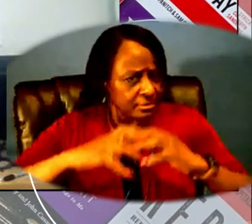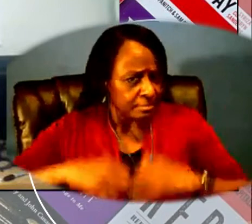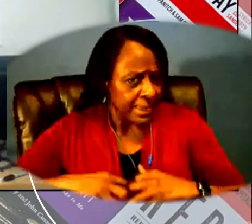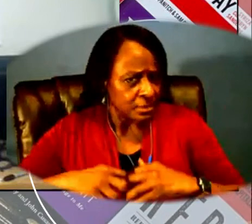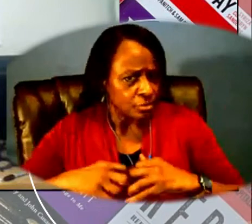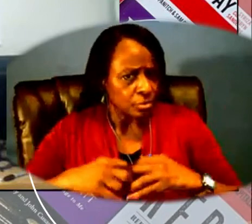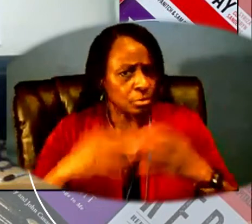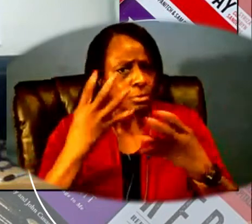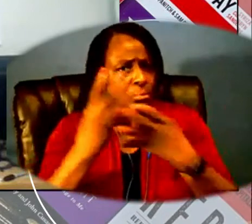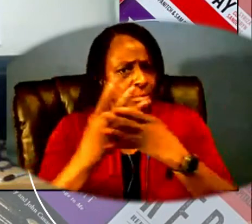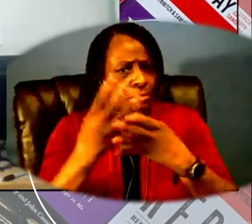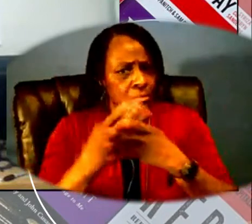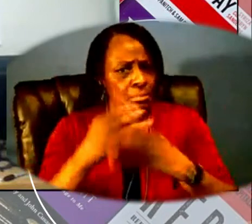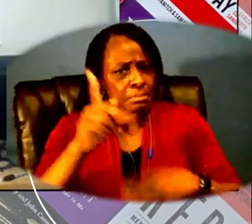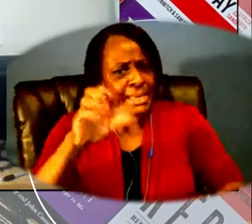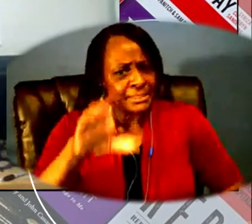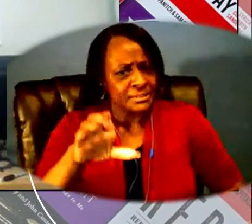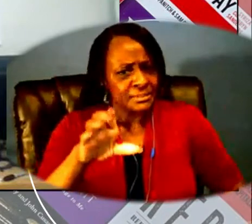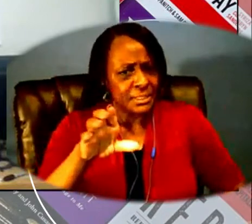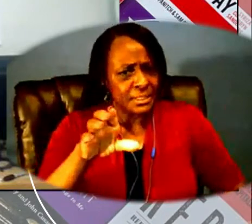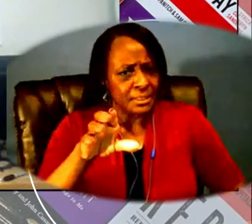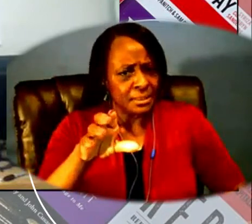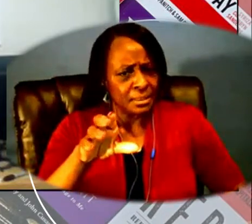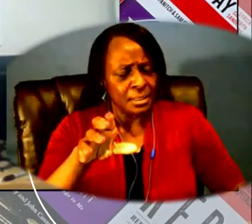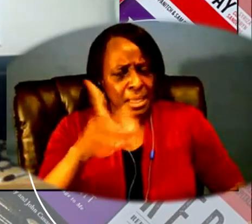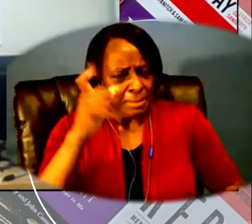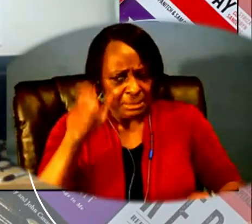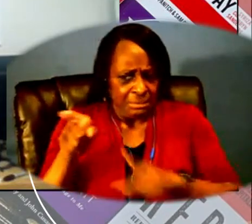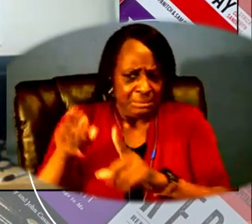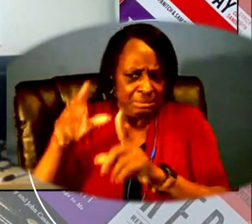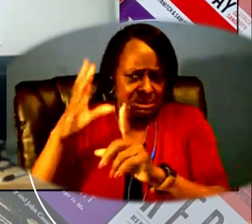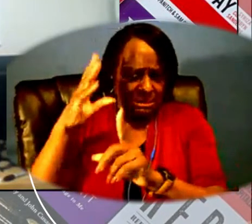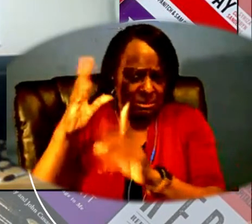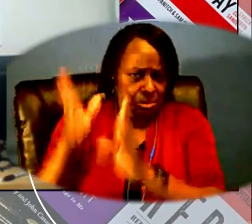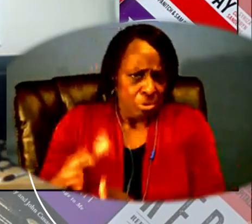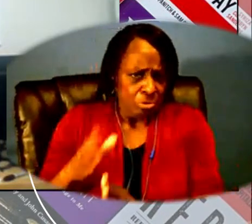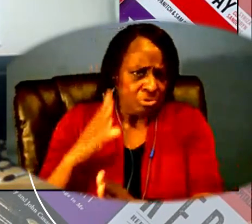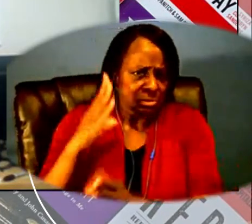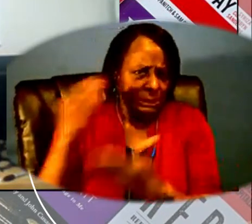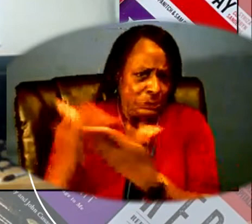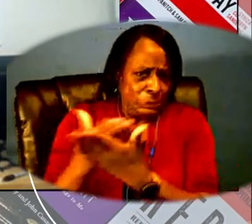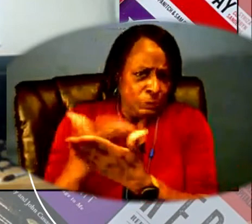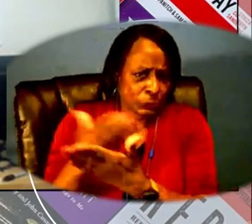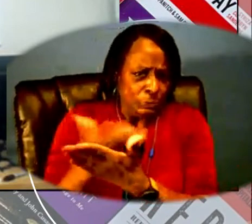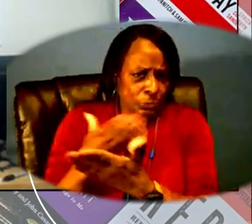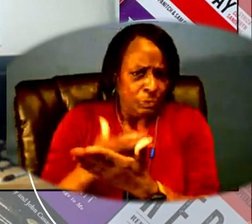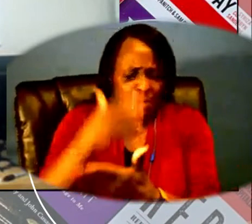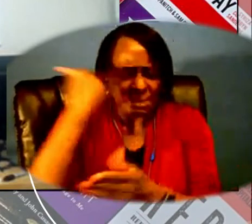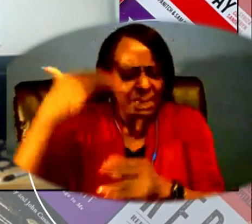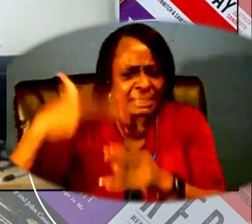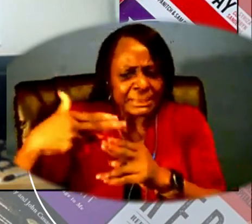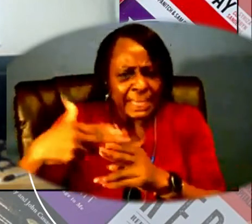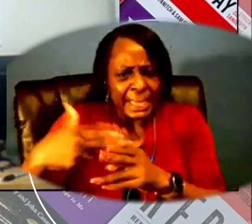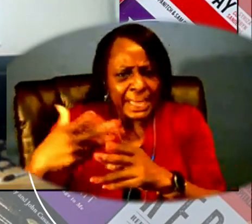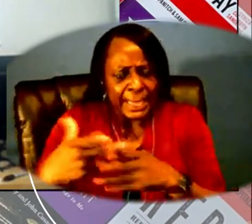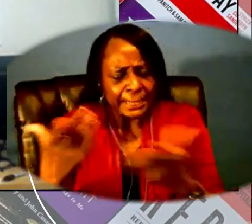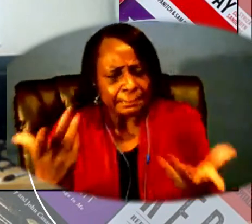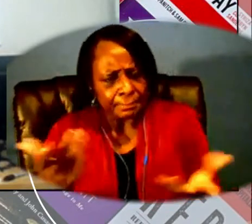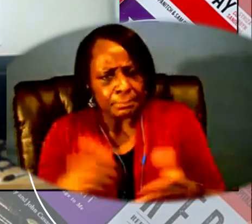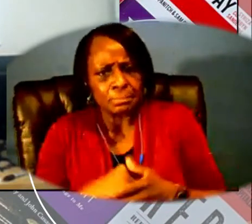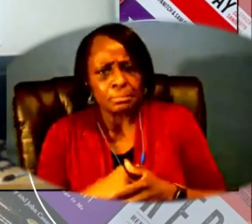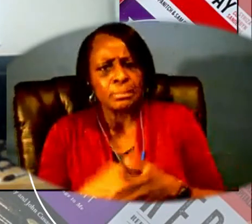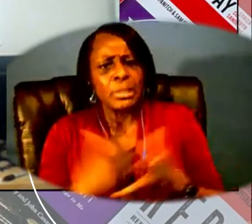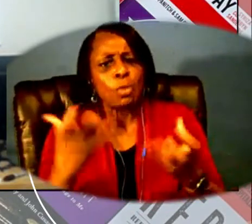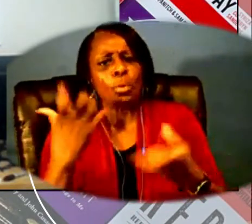the prison industrial complex when you're so brand new. I forget the person's name, but he asked, "What would I say